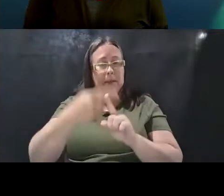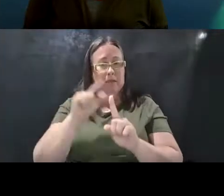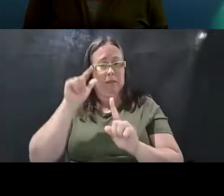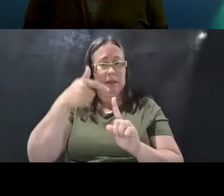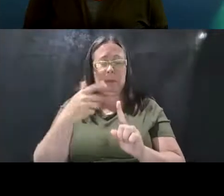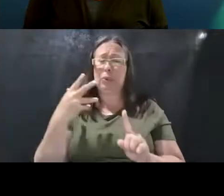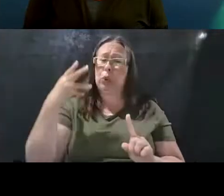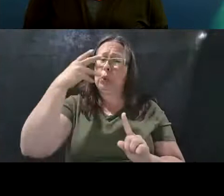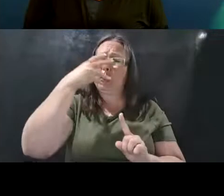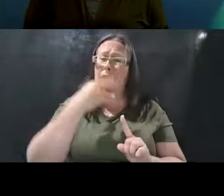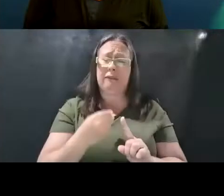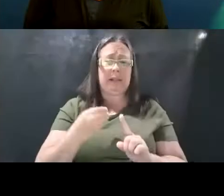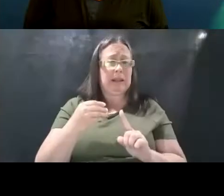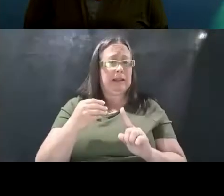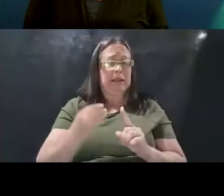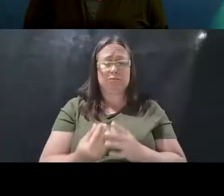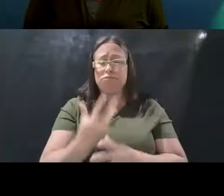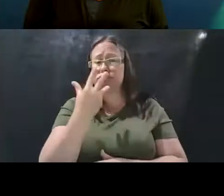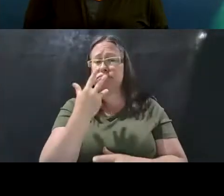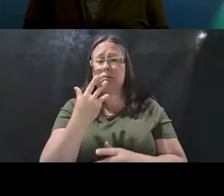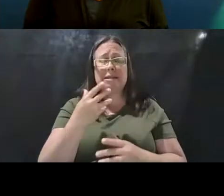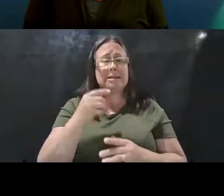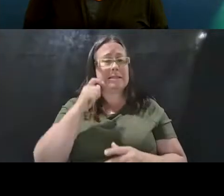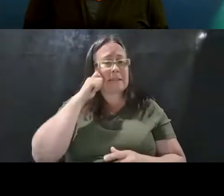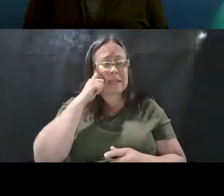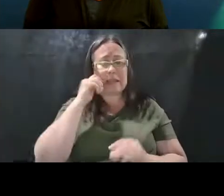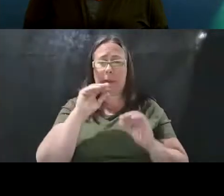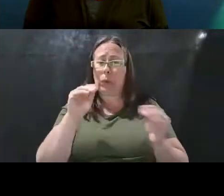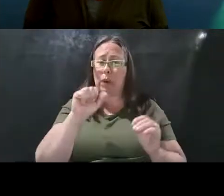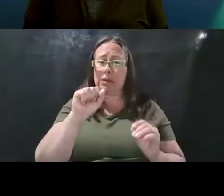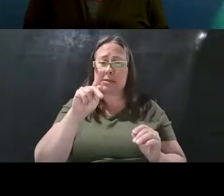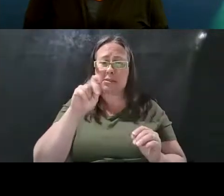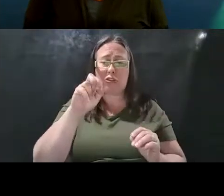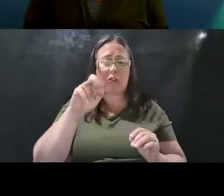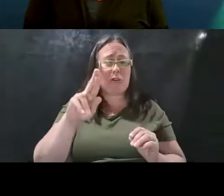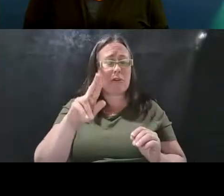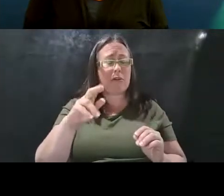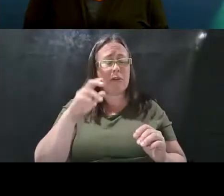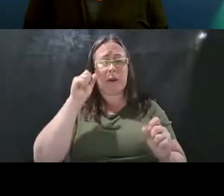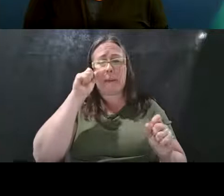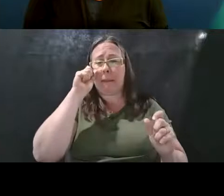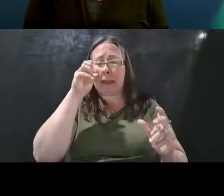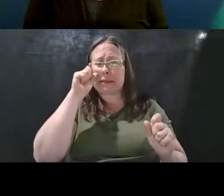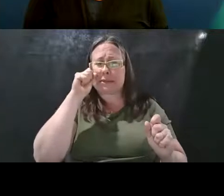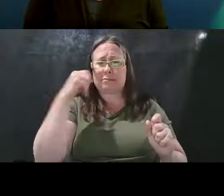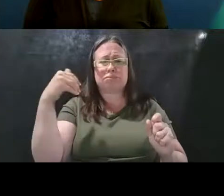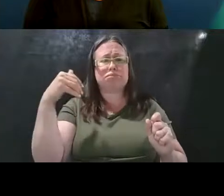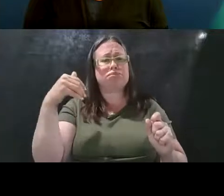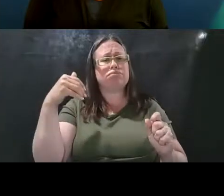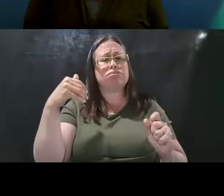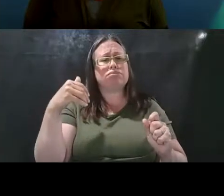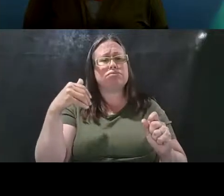Beautifully reconstituted skin, no scarring, just amazing the degree